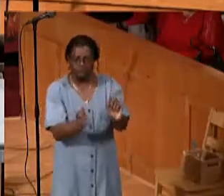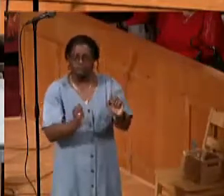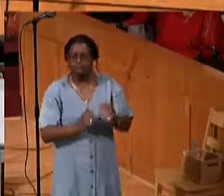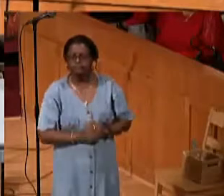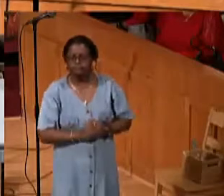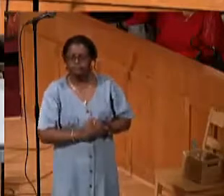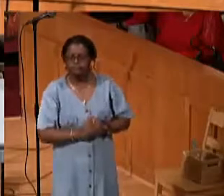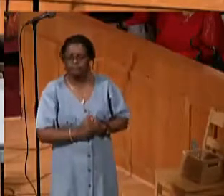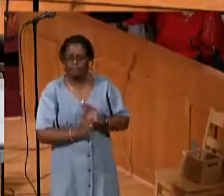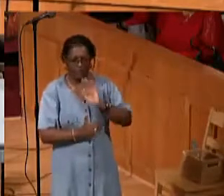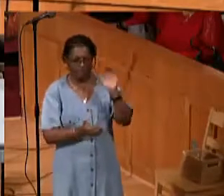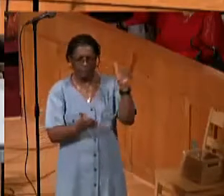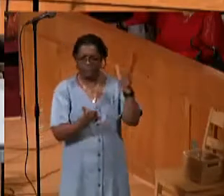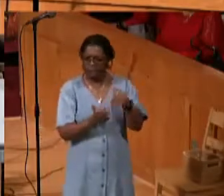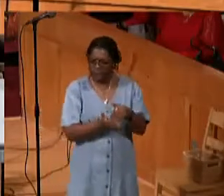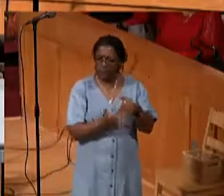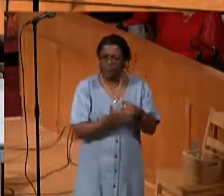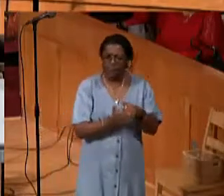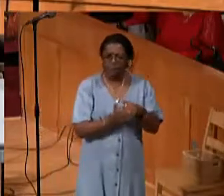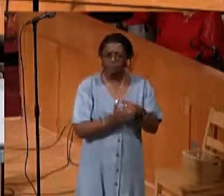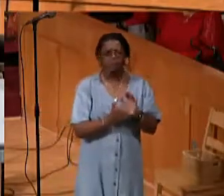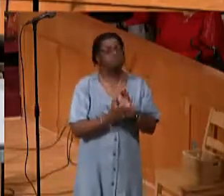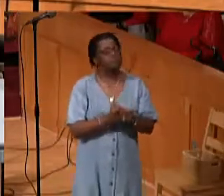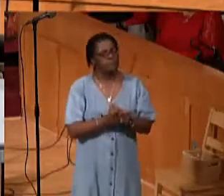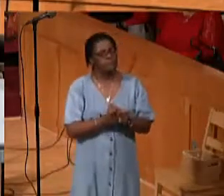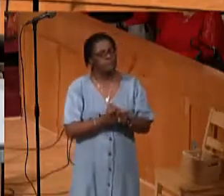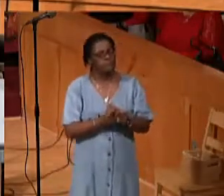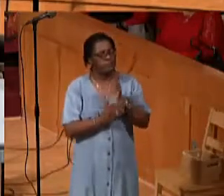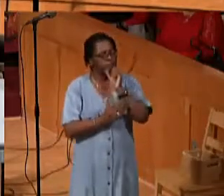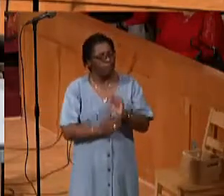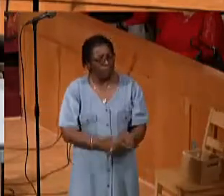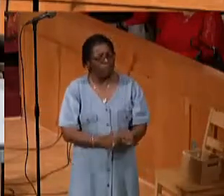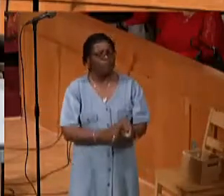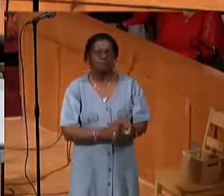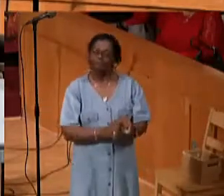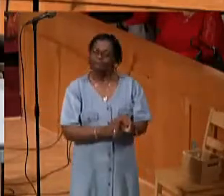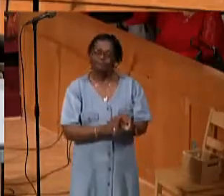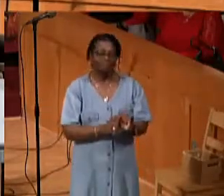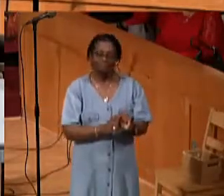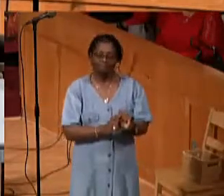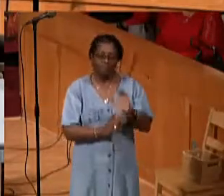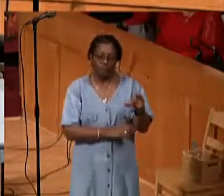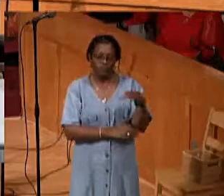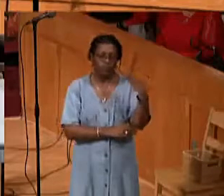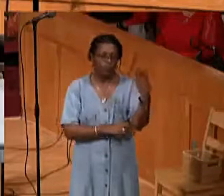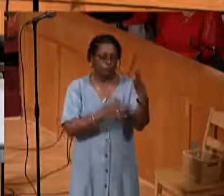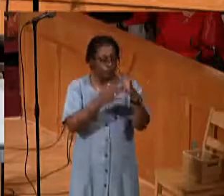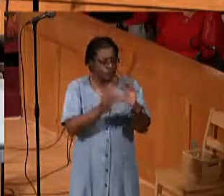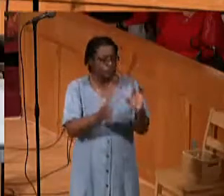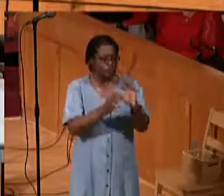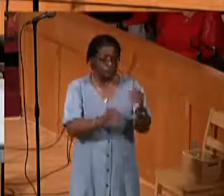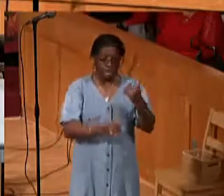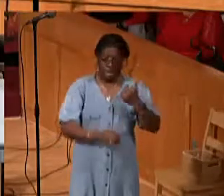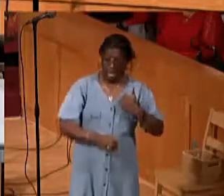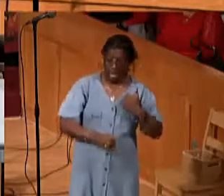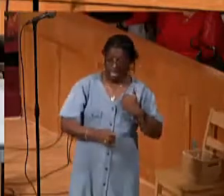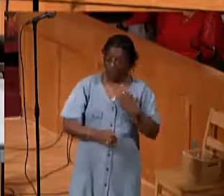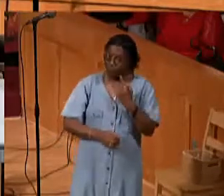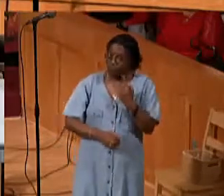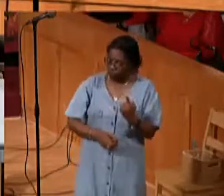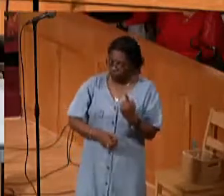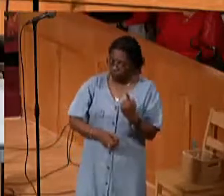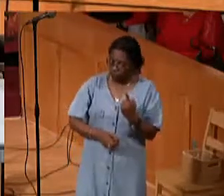all of the modern and classic Christmas stories, we have the original story, the one that gave birth to all of the